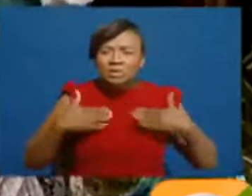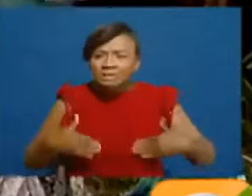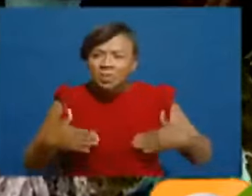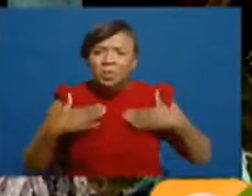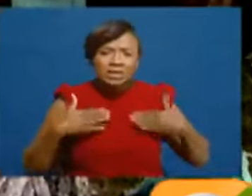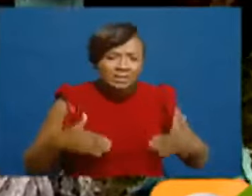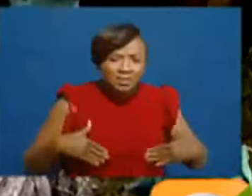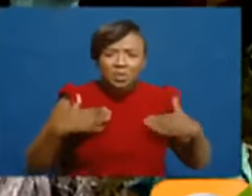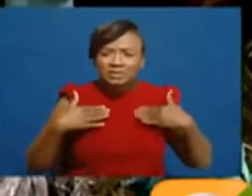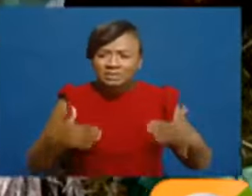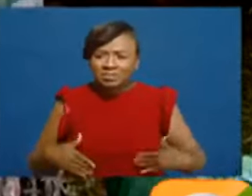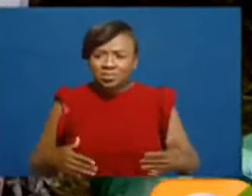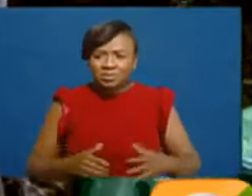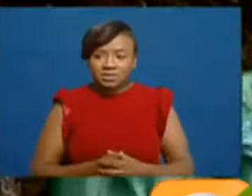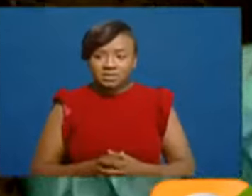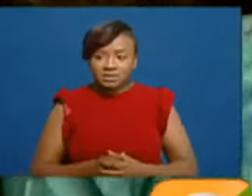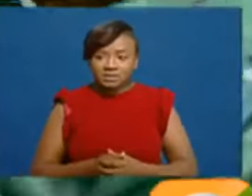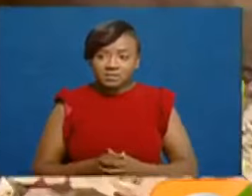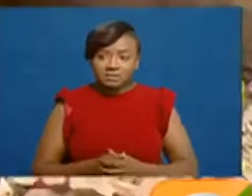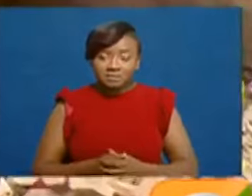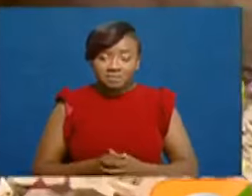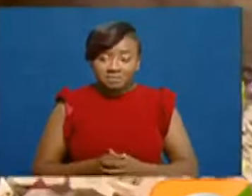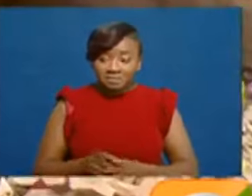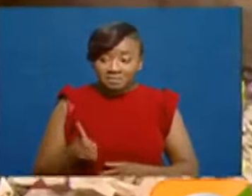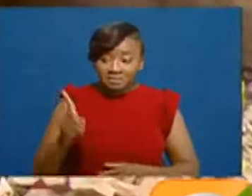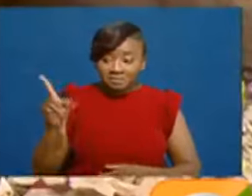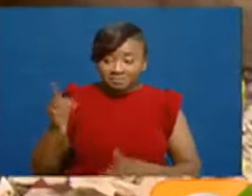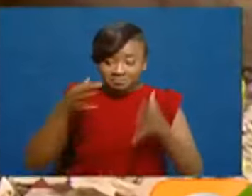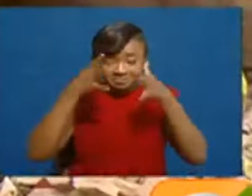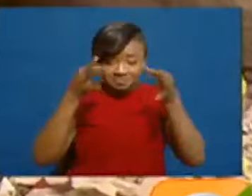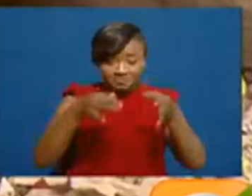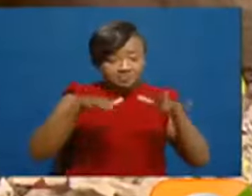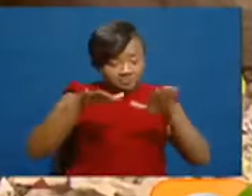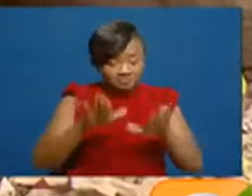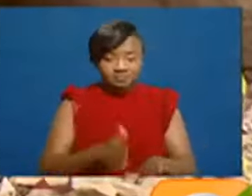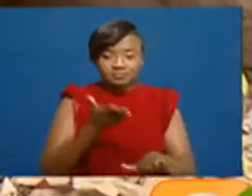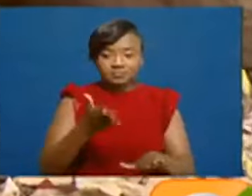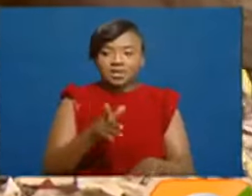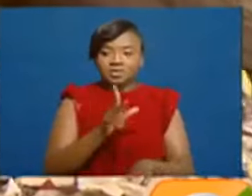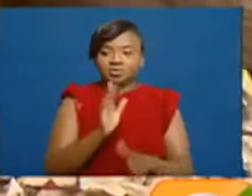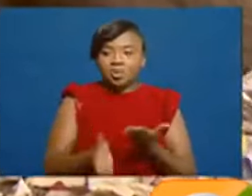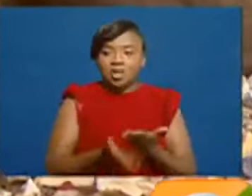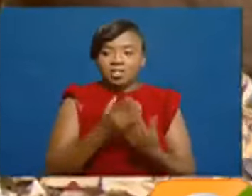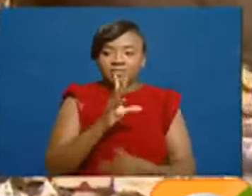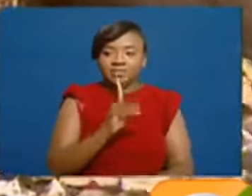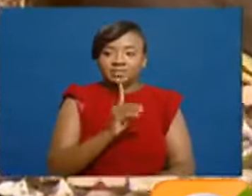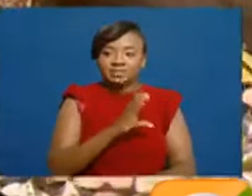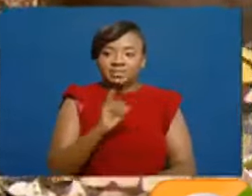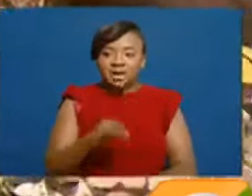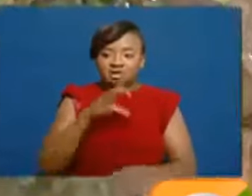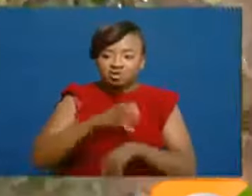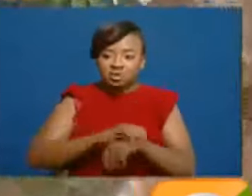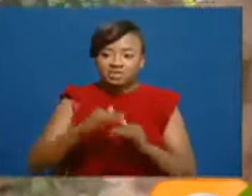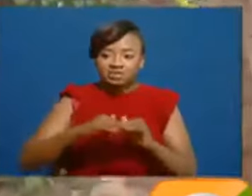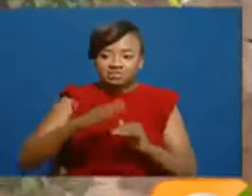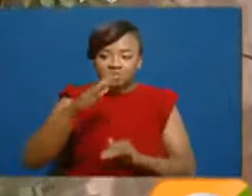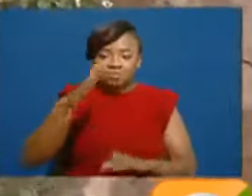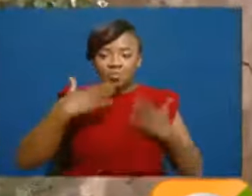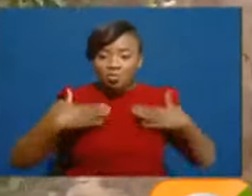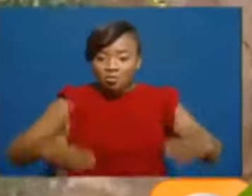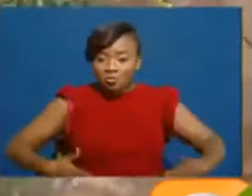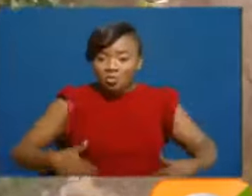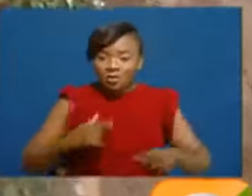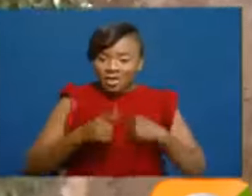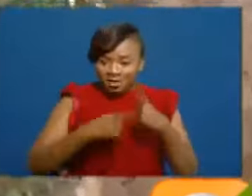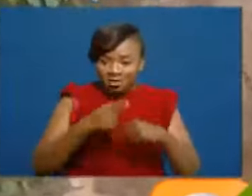With a new development, Wambua had to camp at the quarry to help DCI homicide team retrieve more bodies as the probe into the